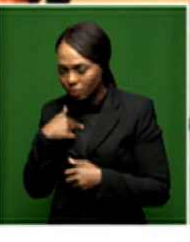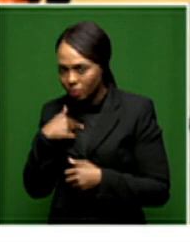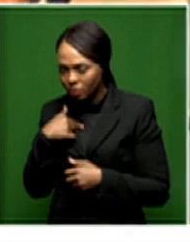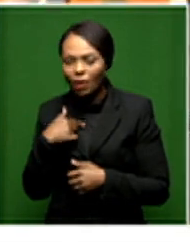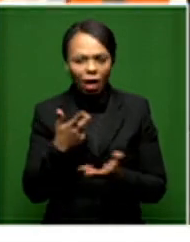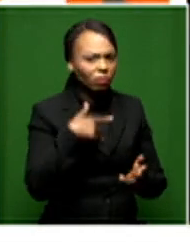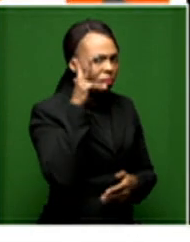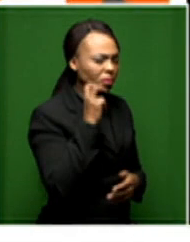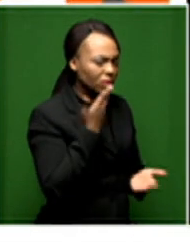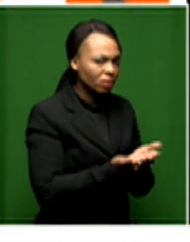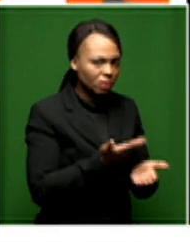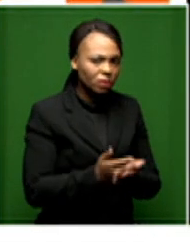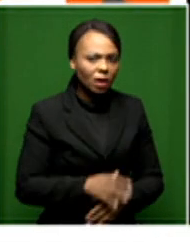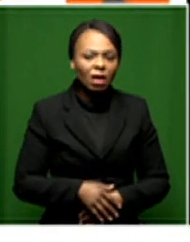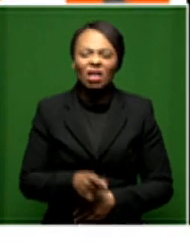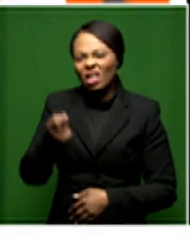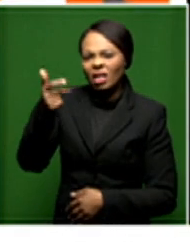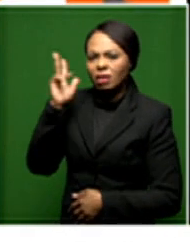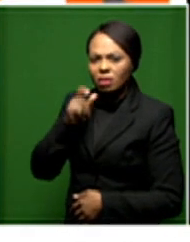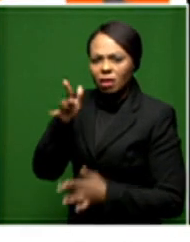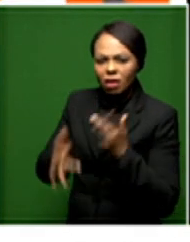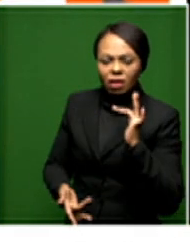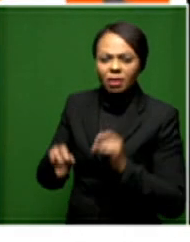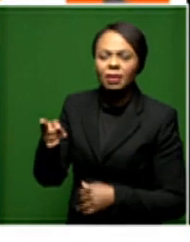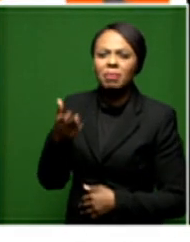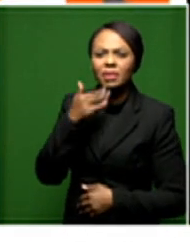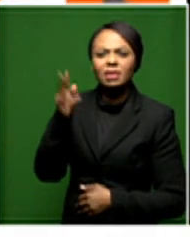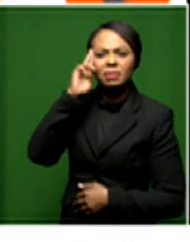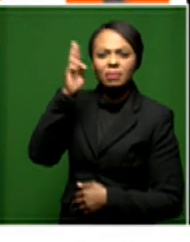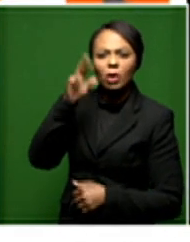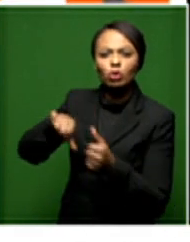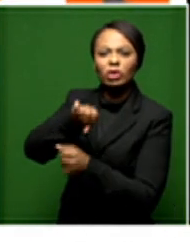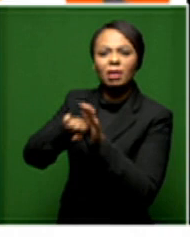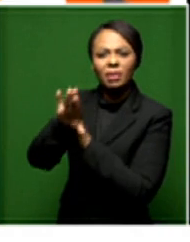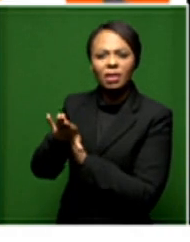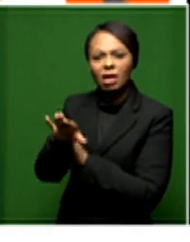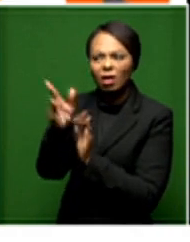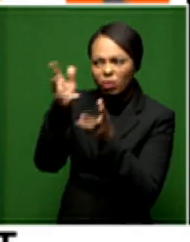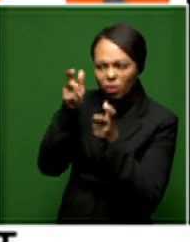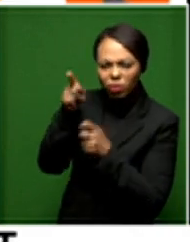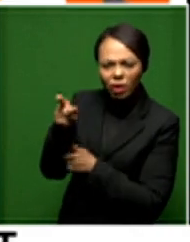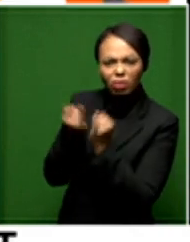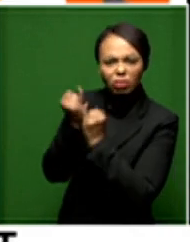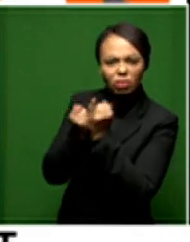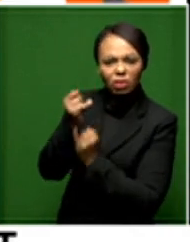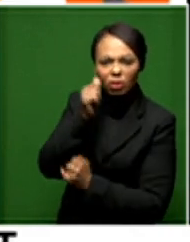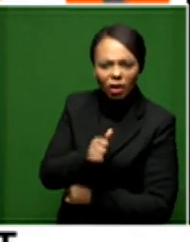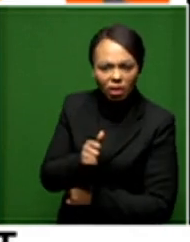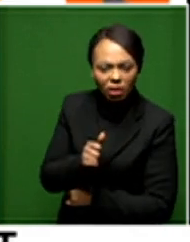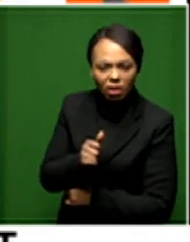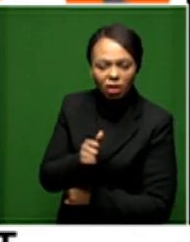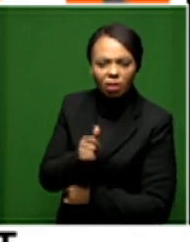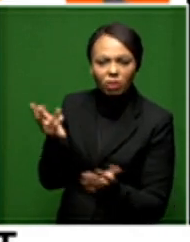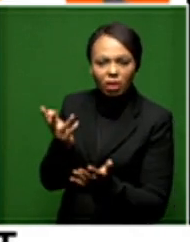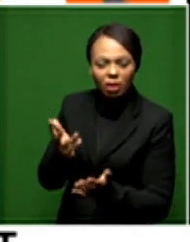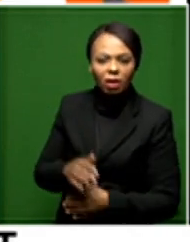I am still with you. Okay, yeah, we'd lost you there for a second. Would you like to remind us of the social media handles? So we can